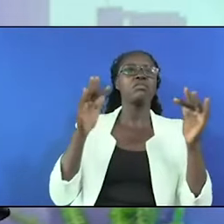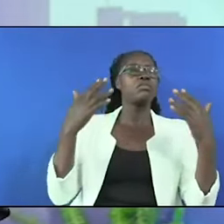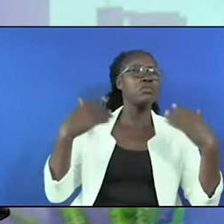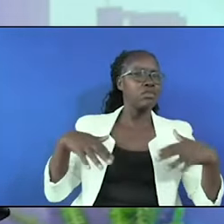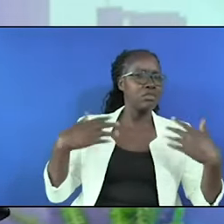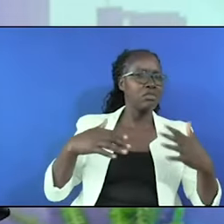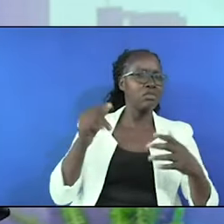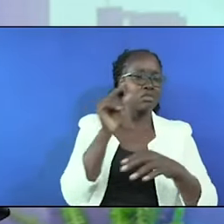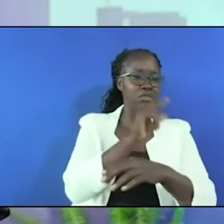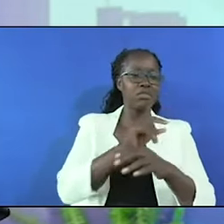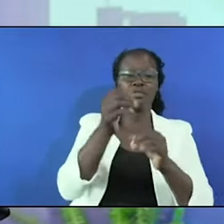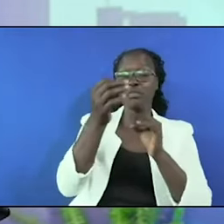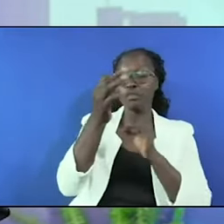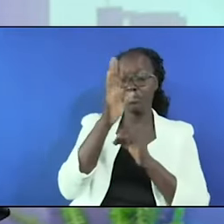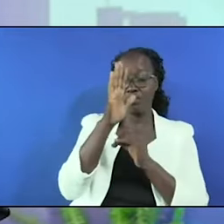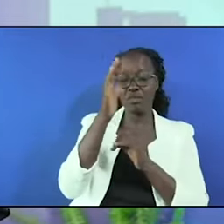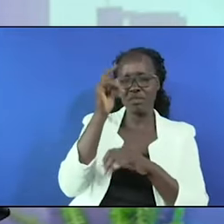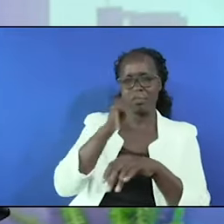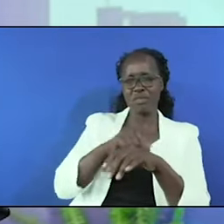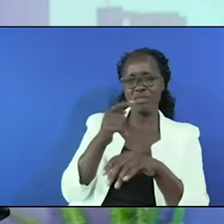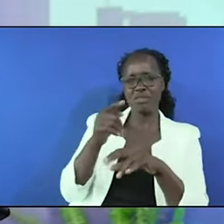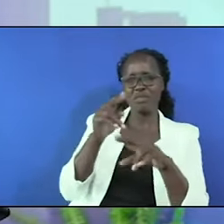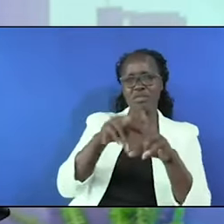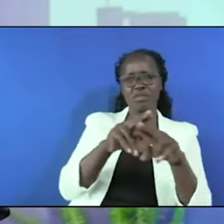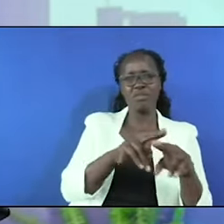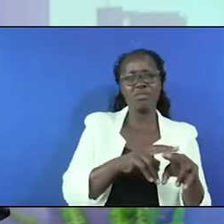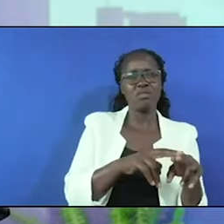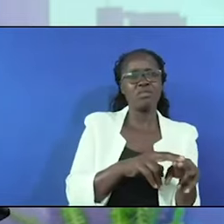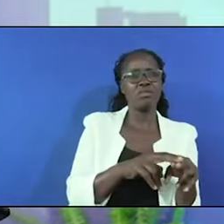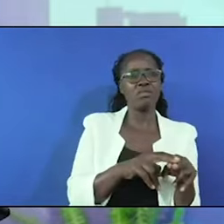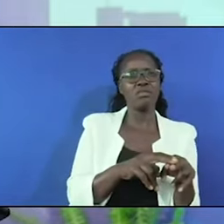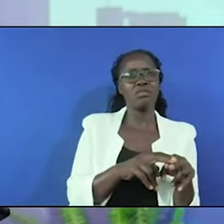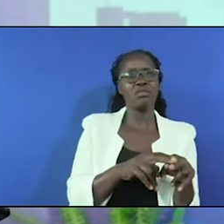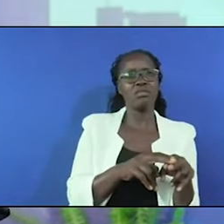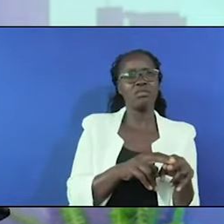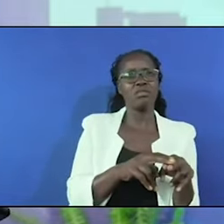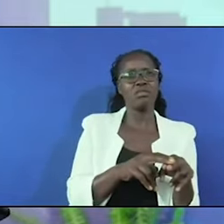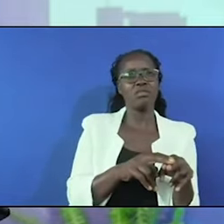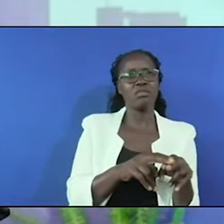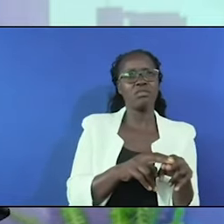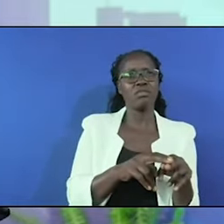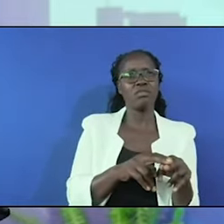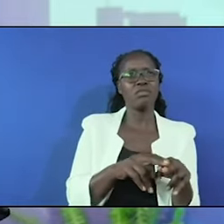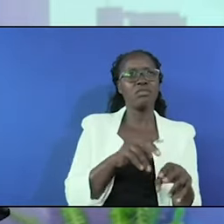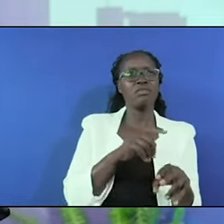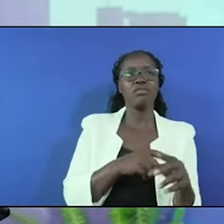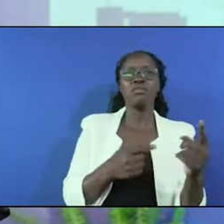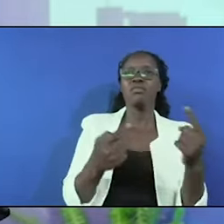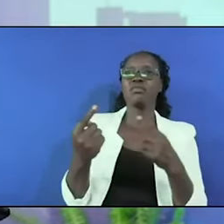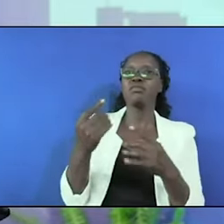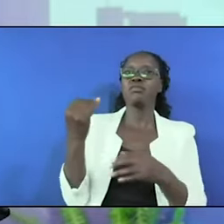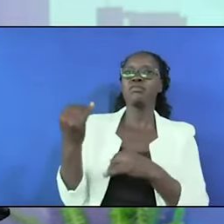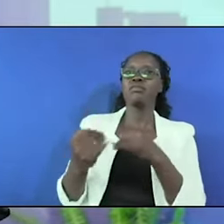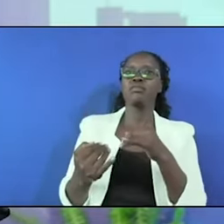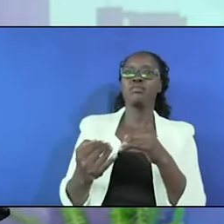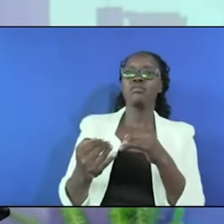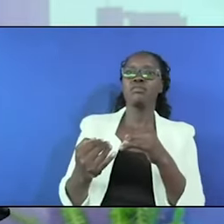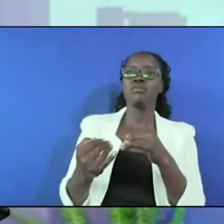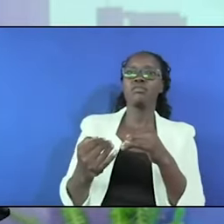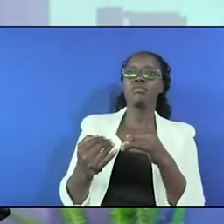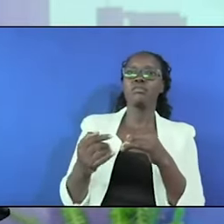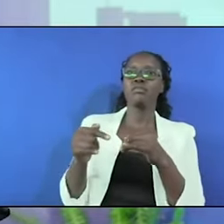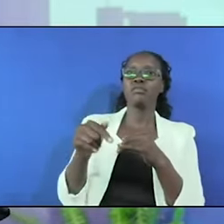God. Now I remember that time I was sitting in the congregation, and he, as he was coming to the end of